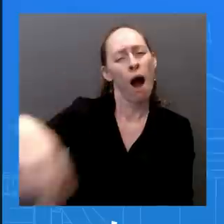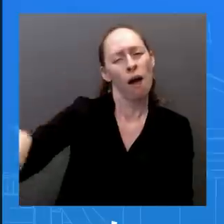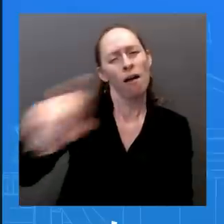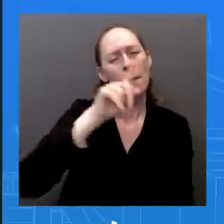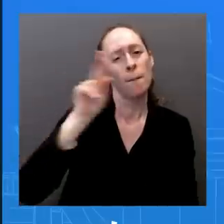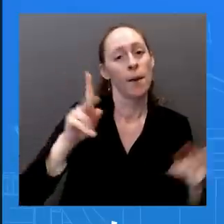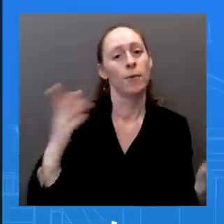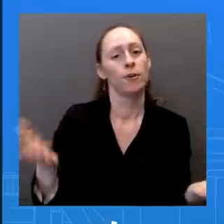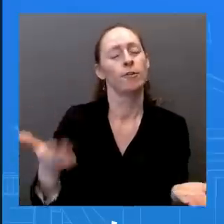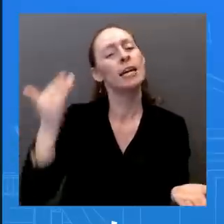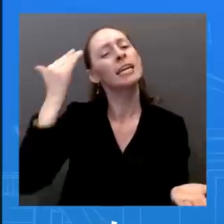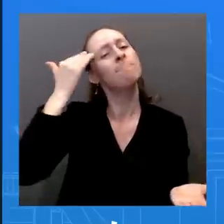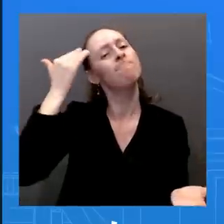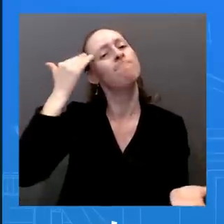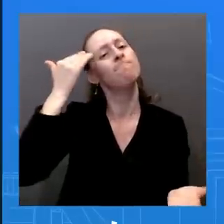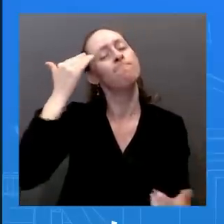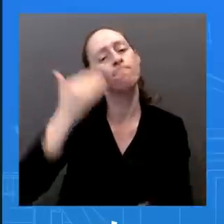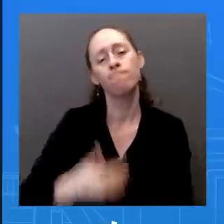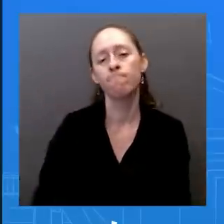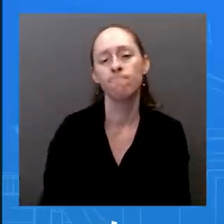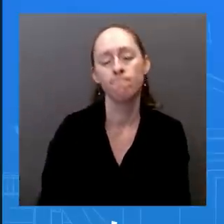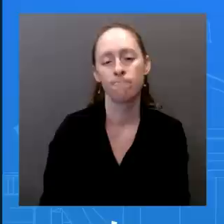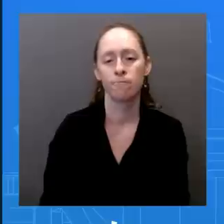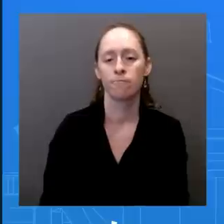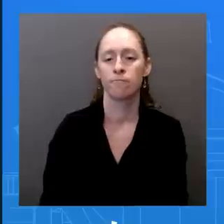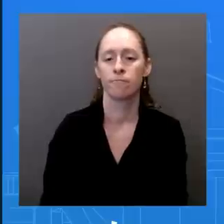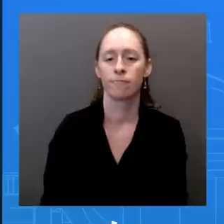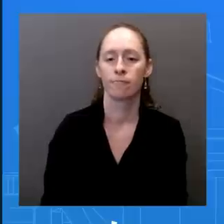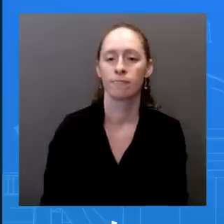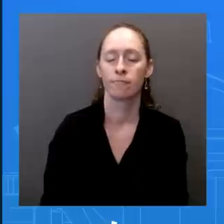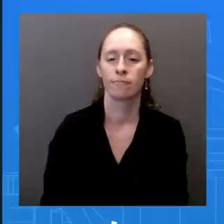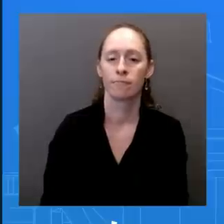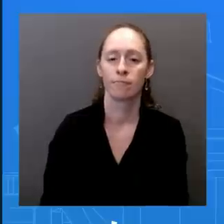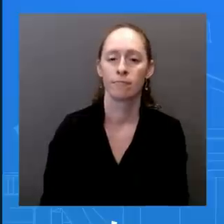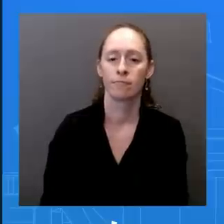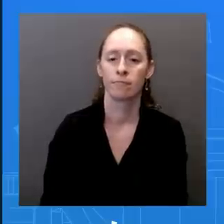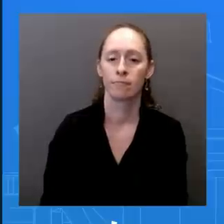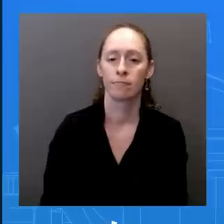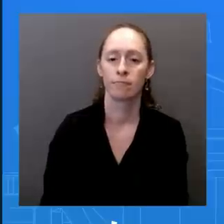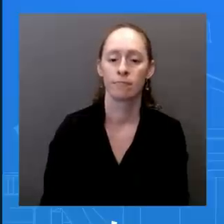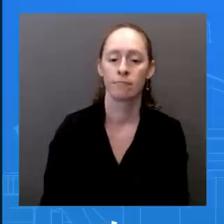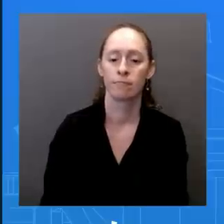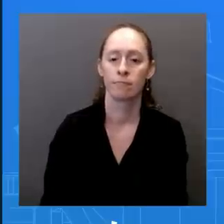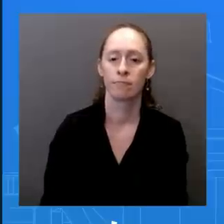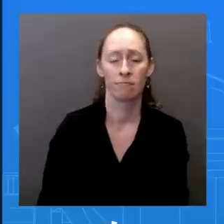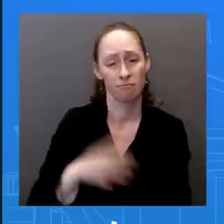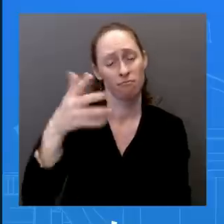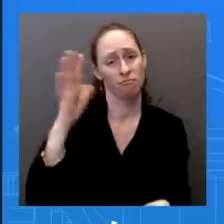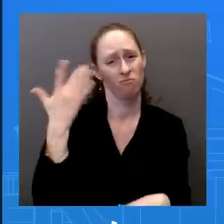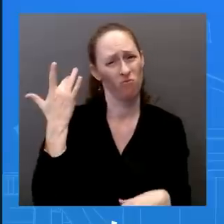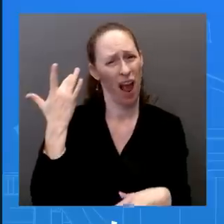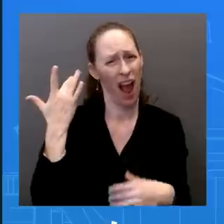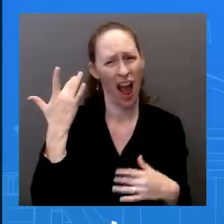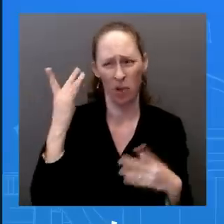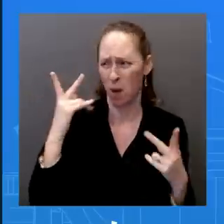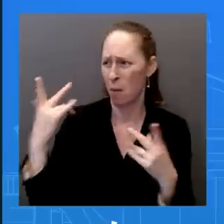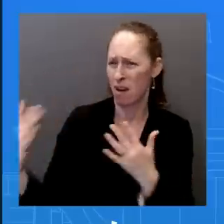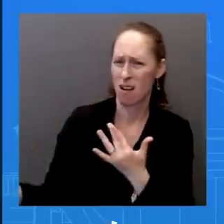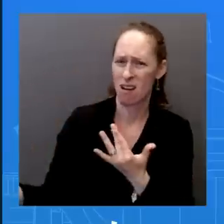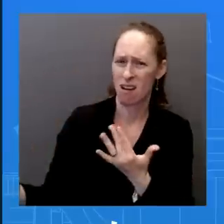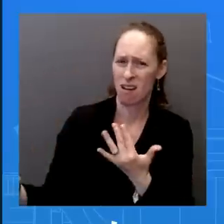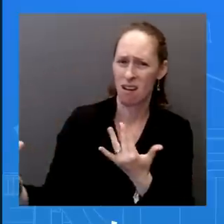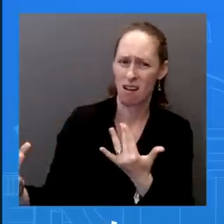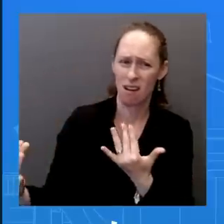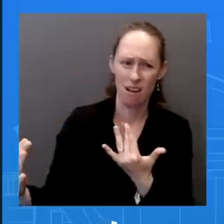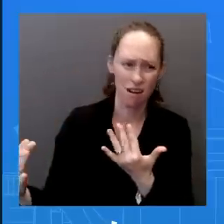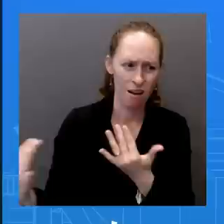we're seeing an increase in the number of people who are coming to America's southwestern border is because people are fleeing three